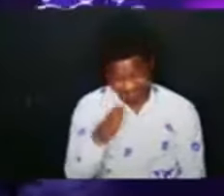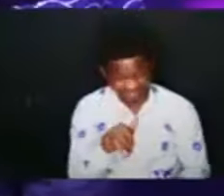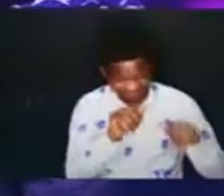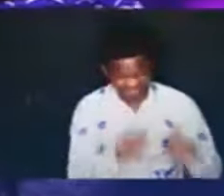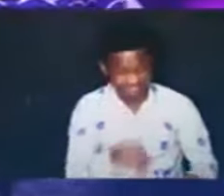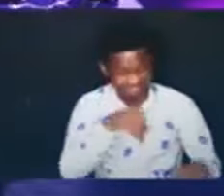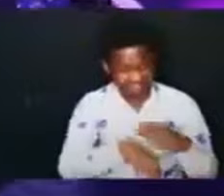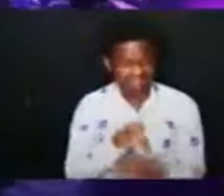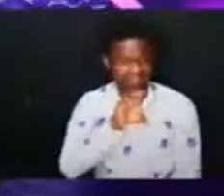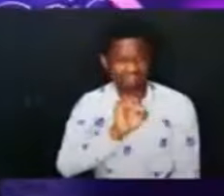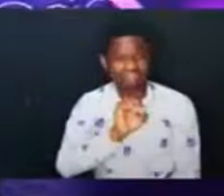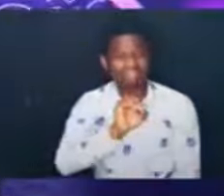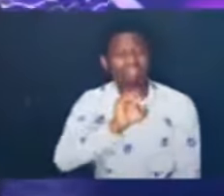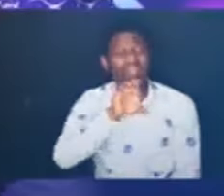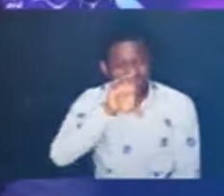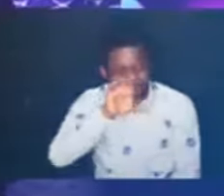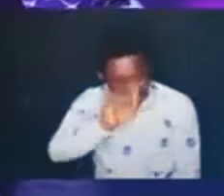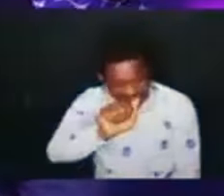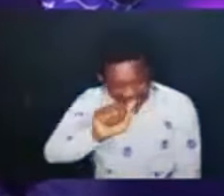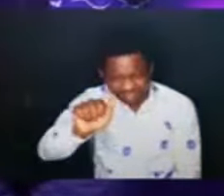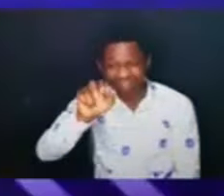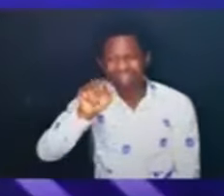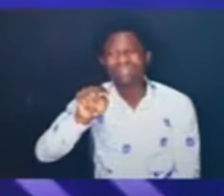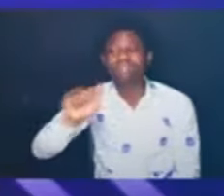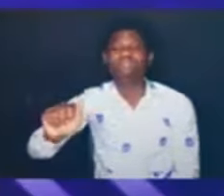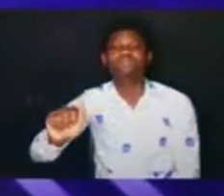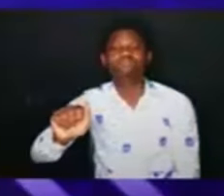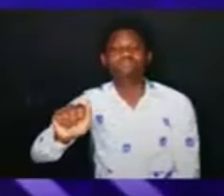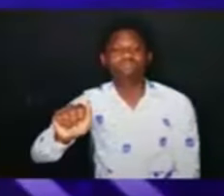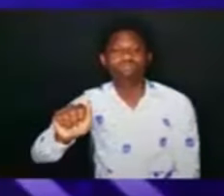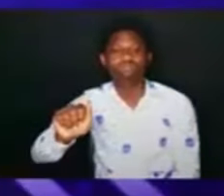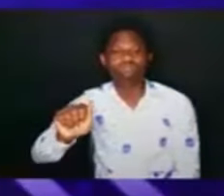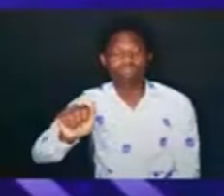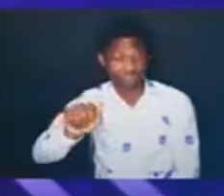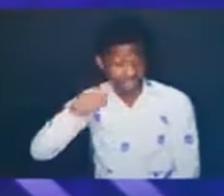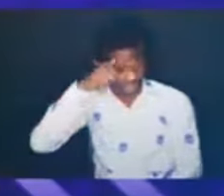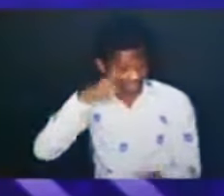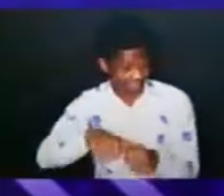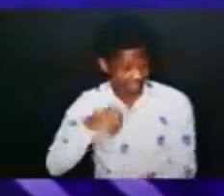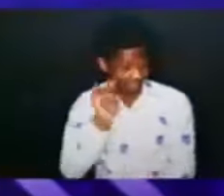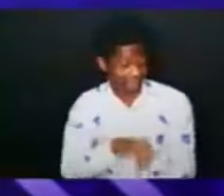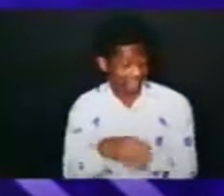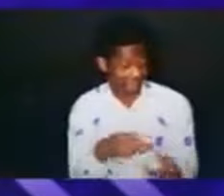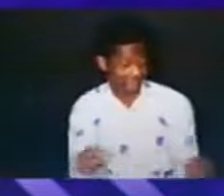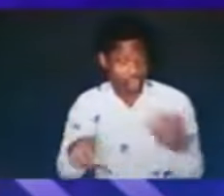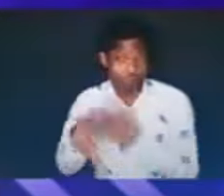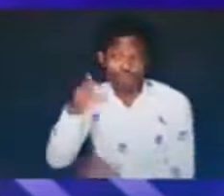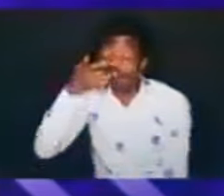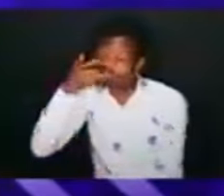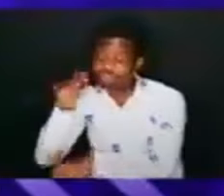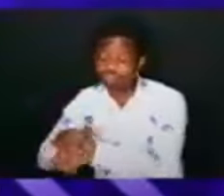neja ye so hoho a ene Canaan asase no so. Now remember that this is the land that God has promised to give to Abraham